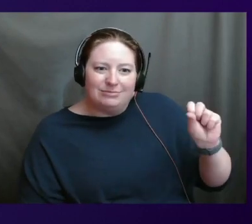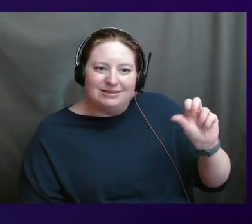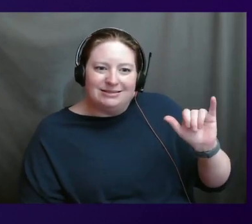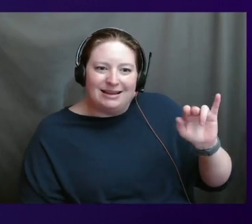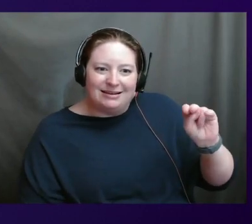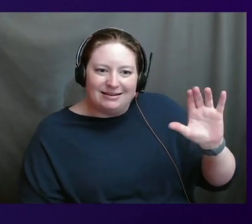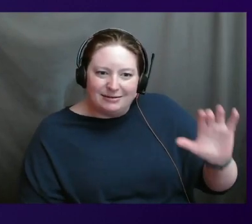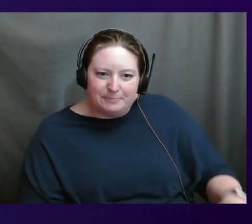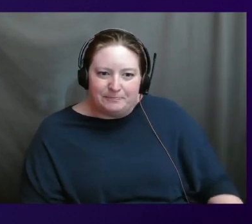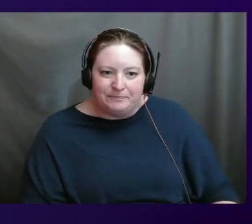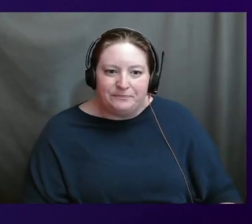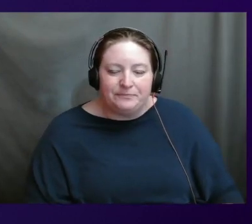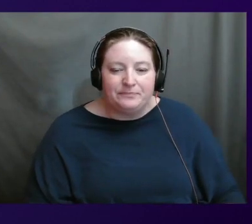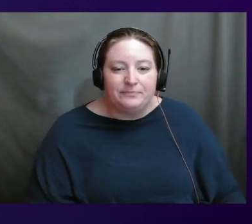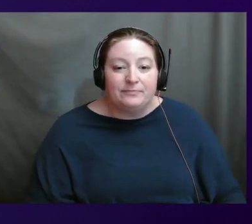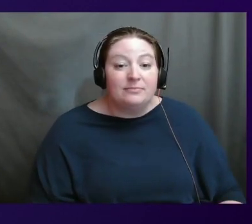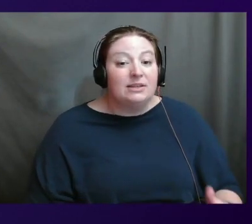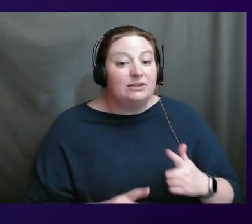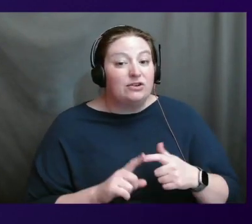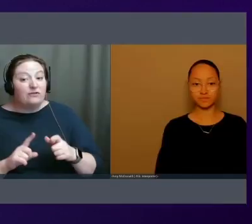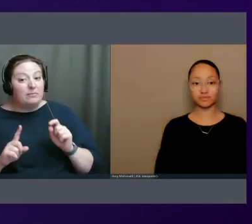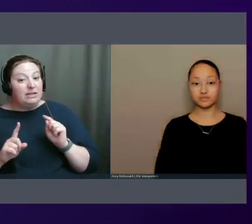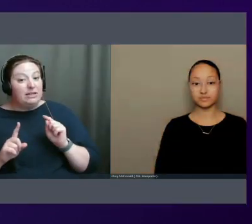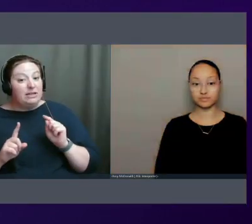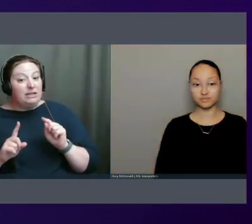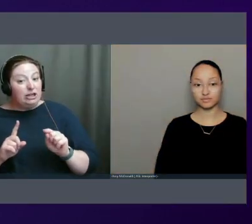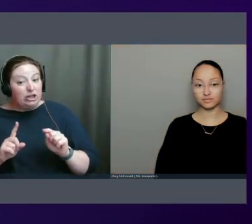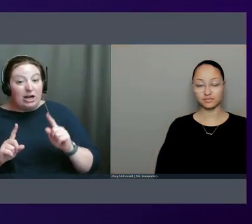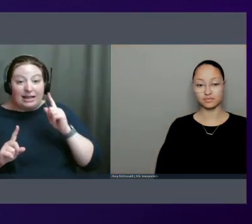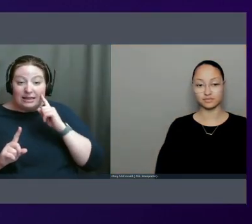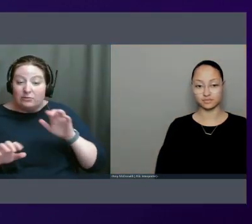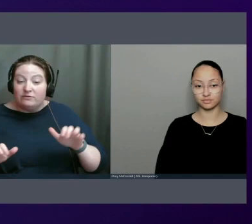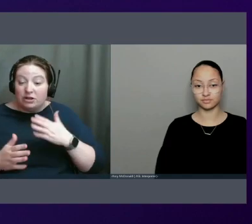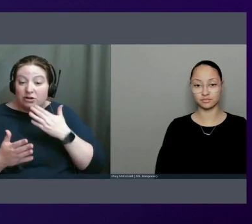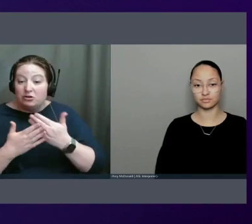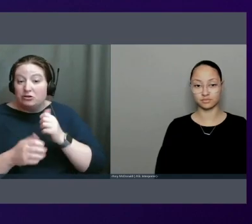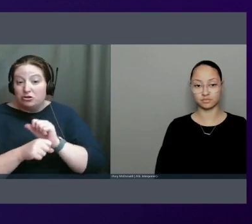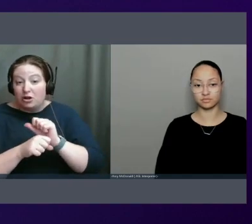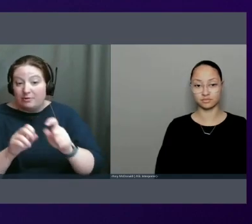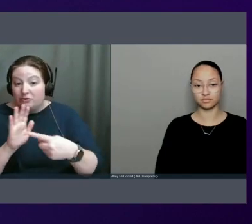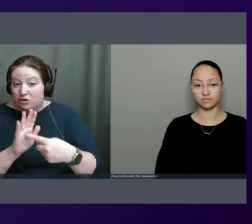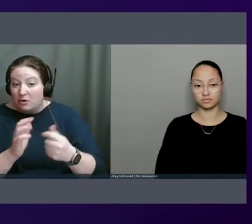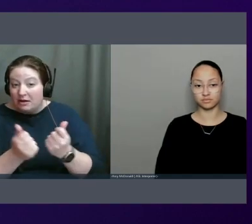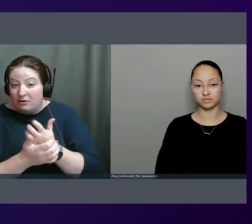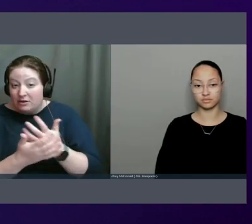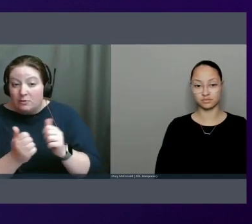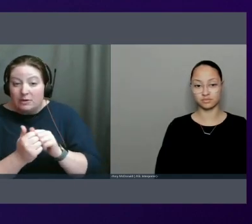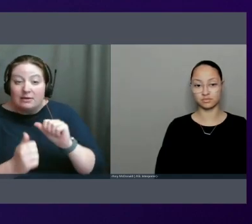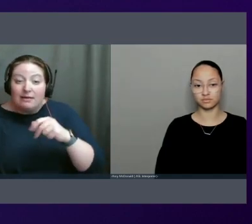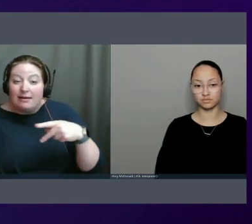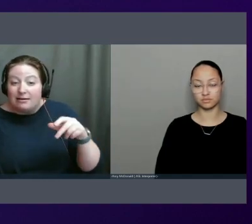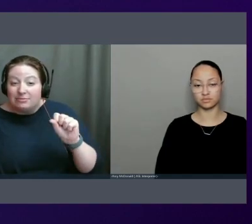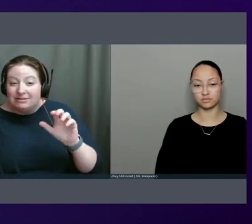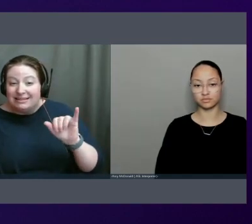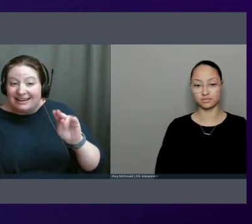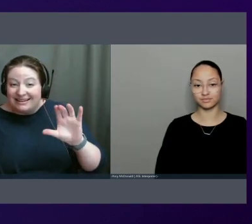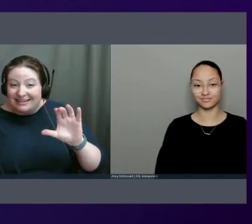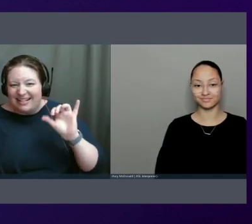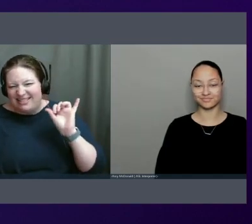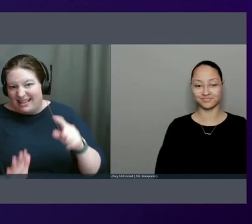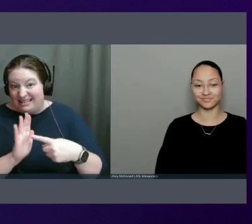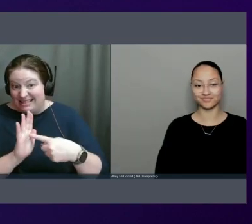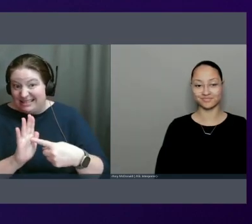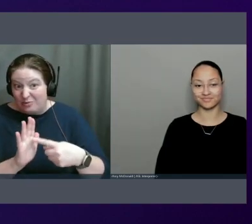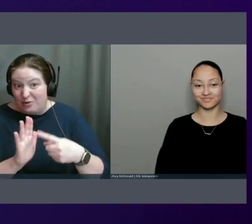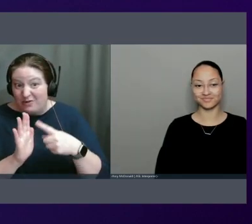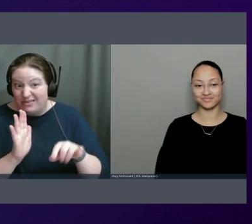So from here, I think we've done a pretty good job of showcasing the benefits of AppSync. That was the demo, and that's what we have going on. Let me ask you, Michael,